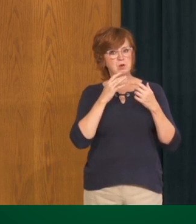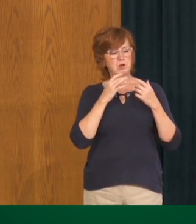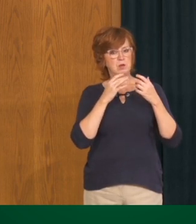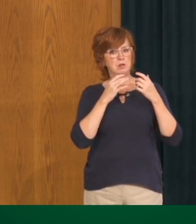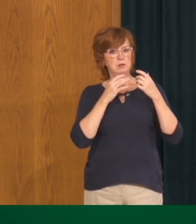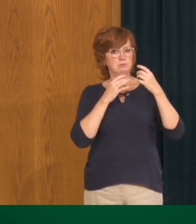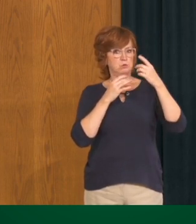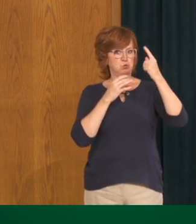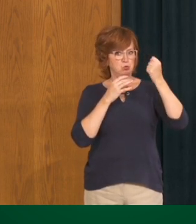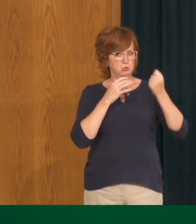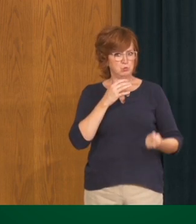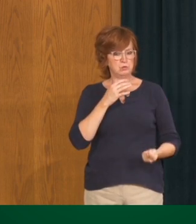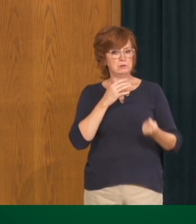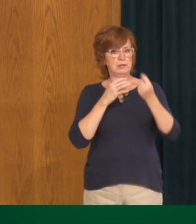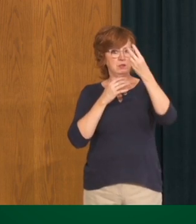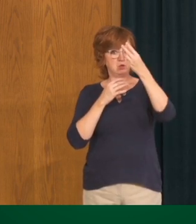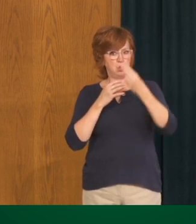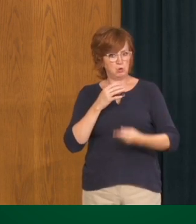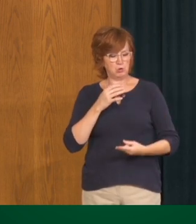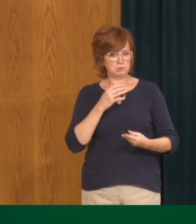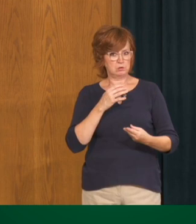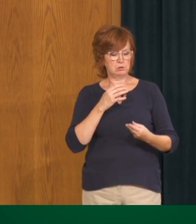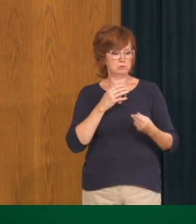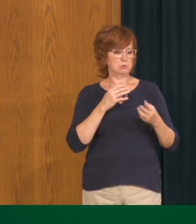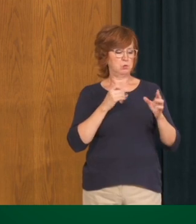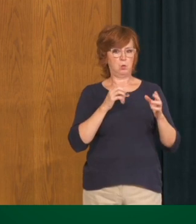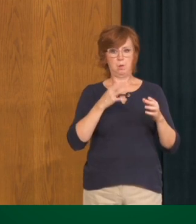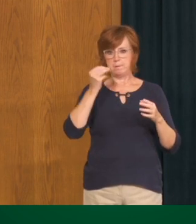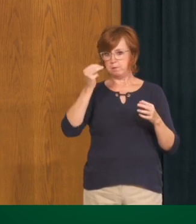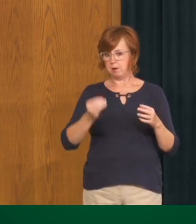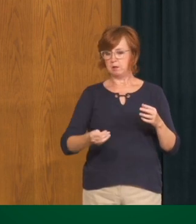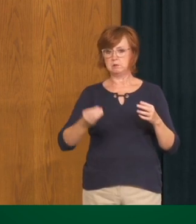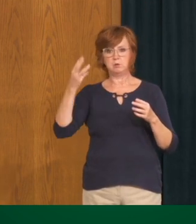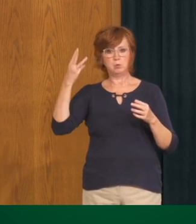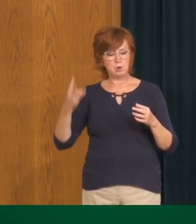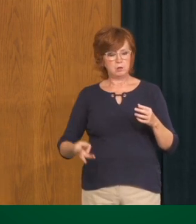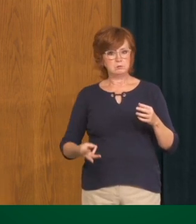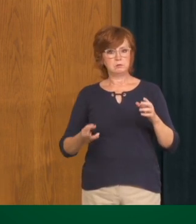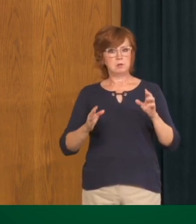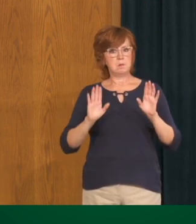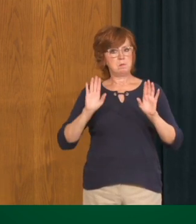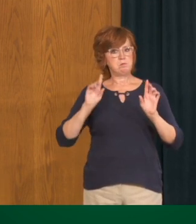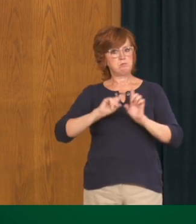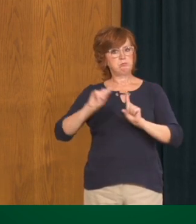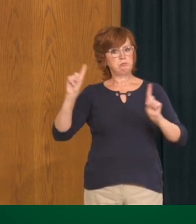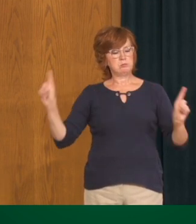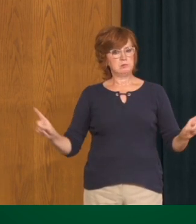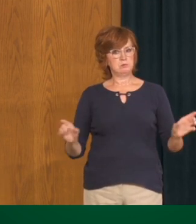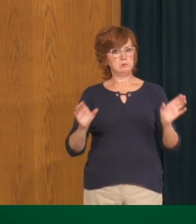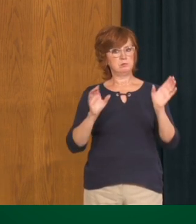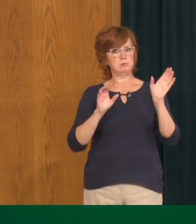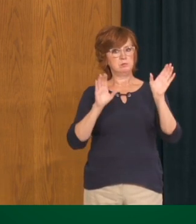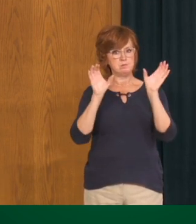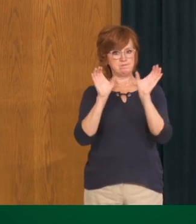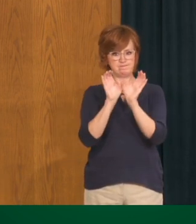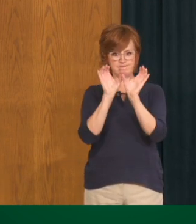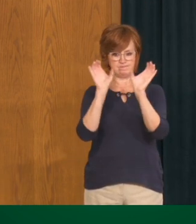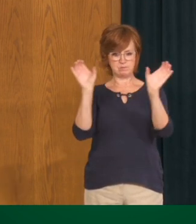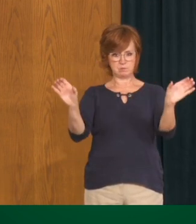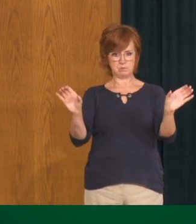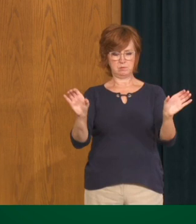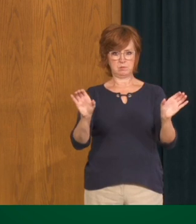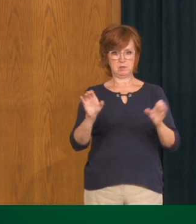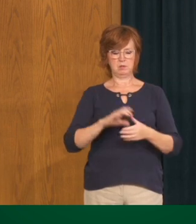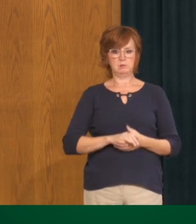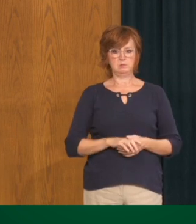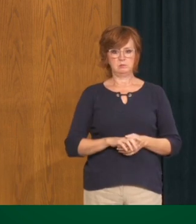are available to school divisions. They certainly know what they are. They have experience with a number of these things. And so there are a number of